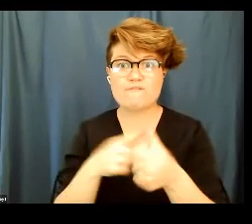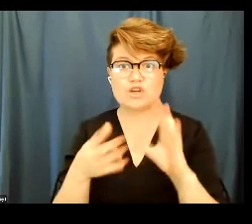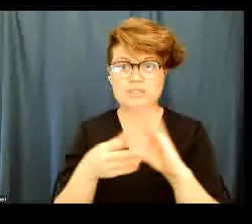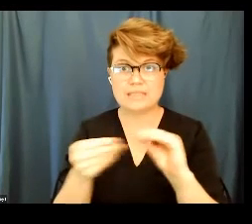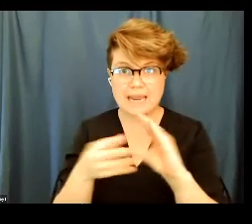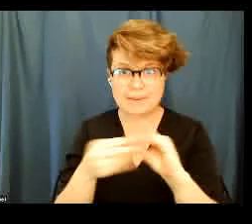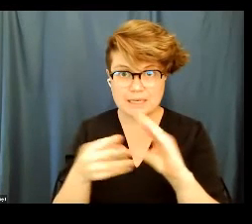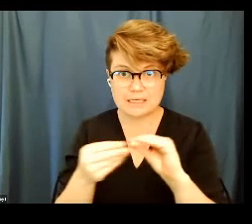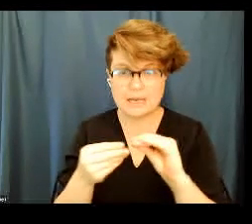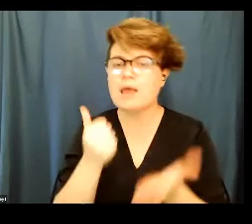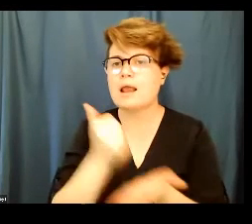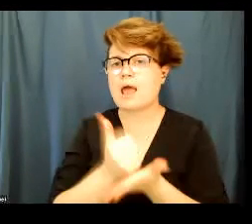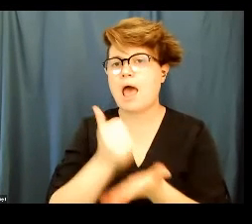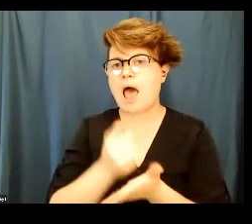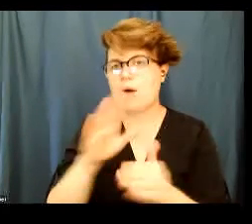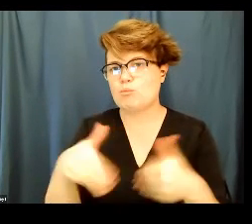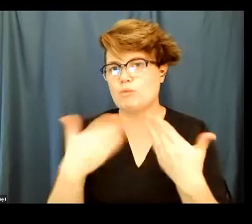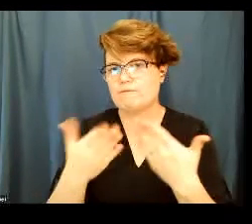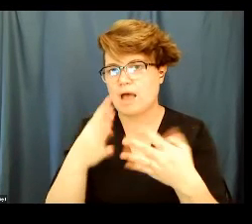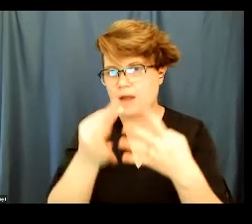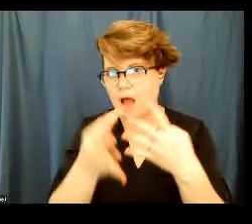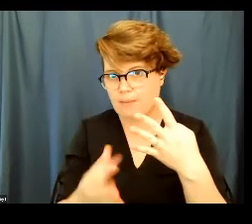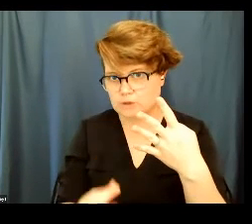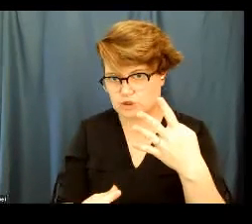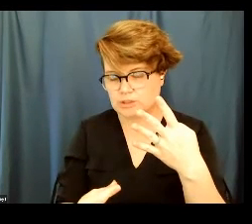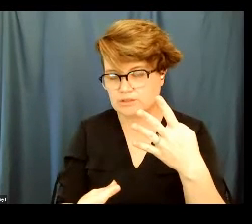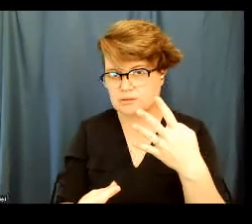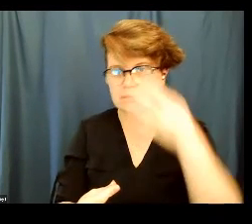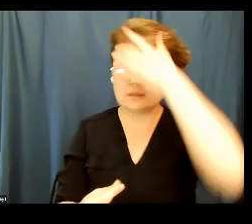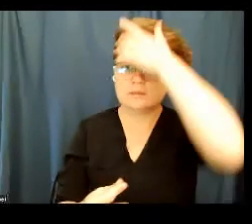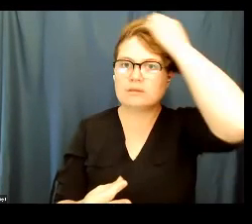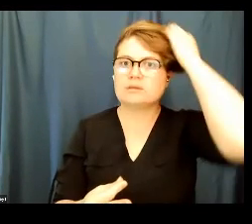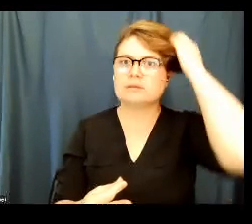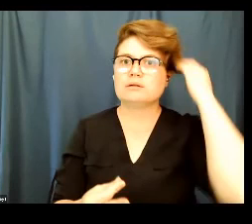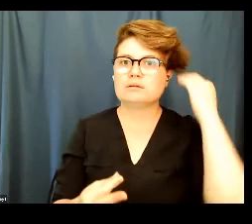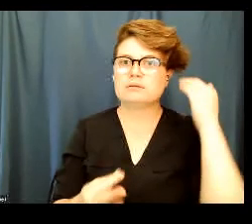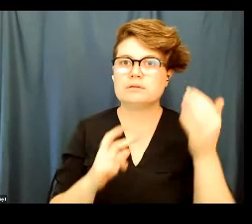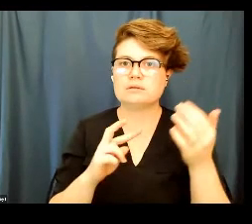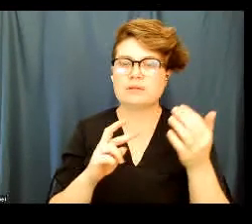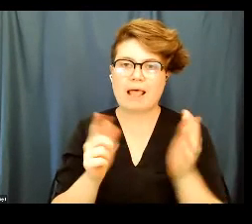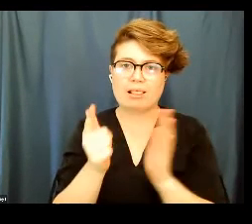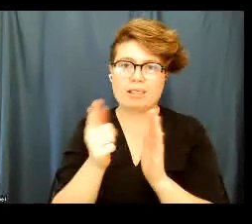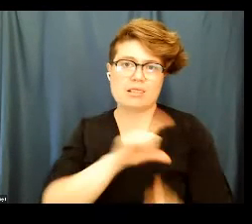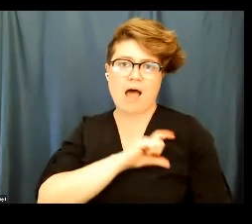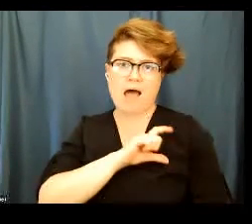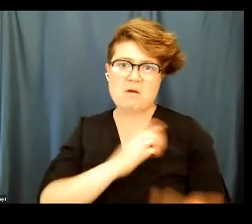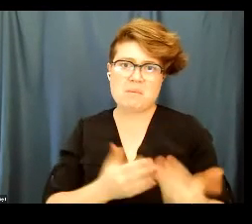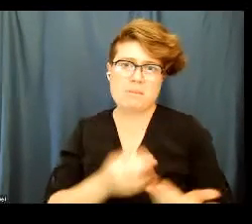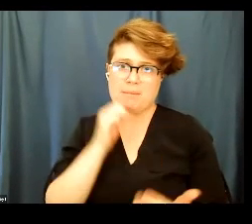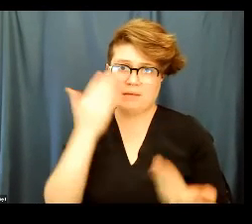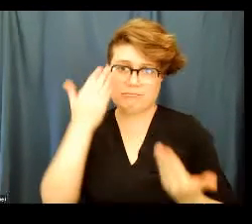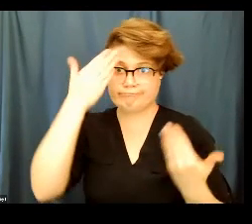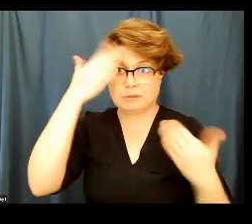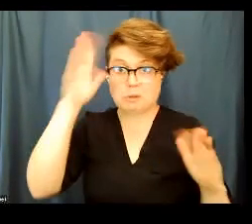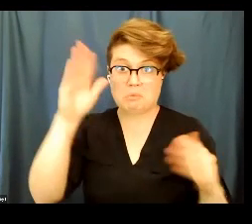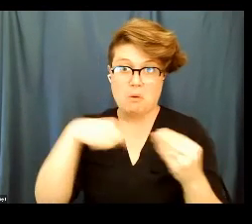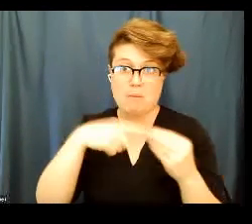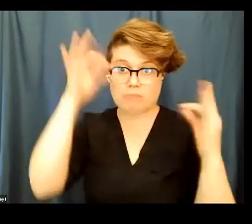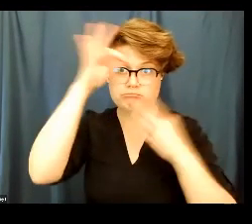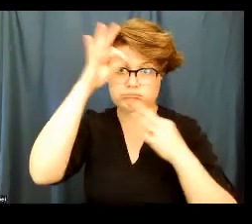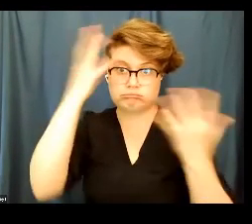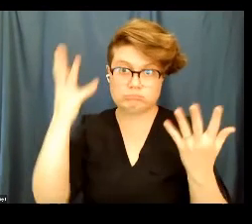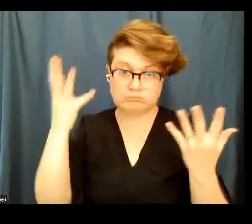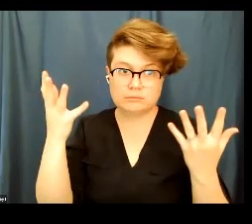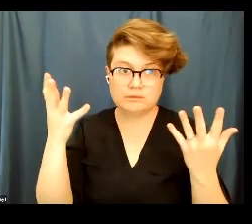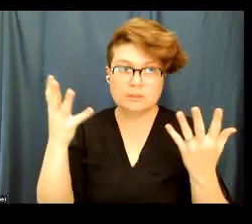help provide some of those options that law enforcement just might not know about, right? So it's great law enforcement is